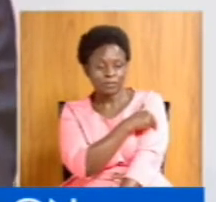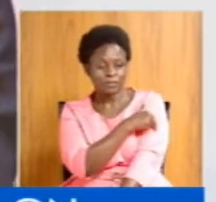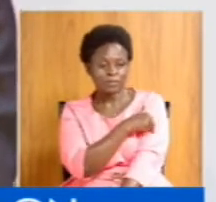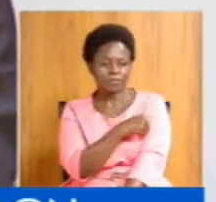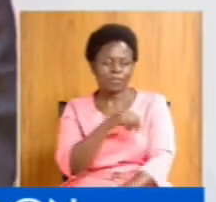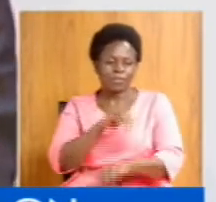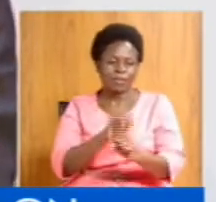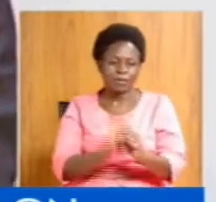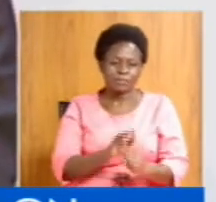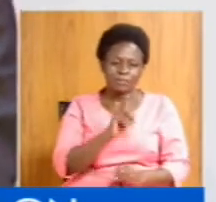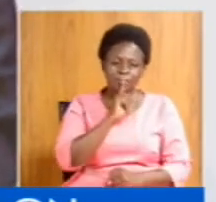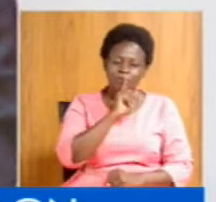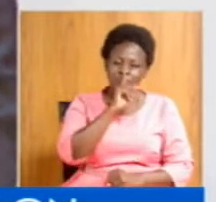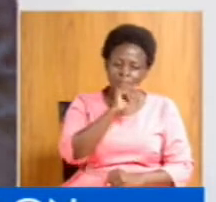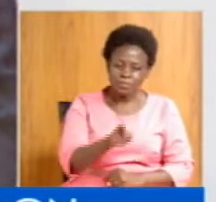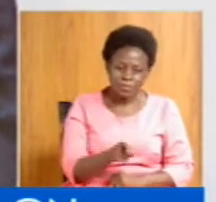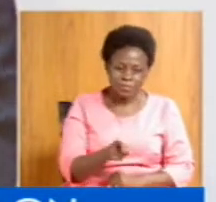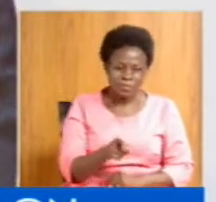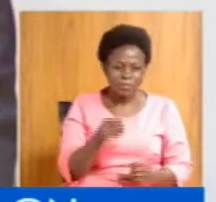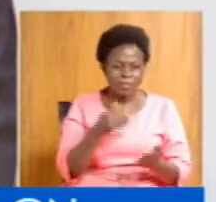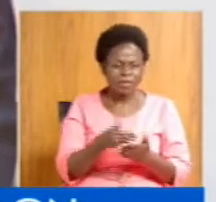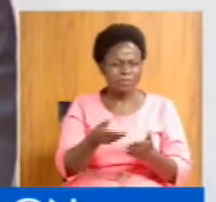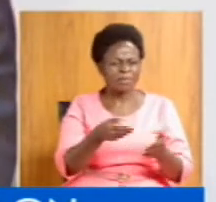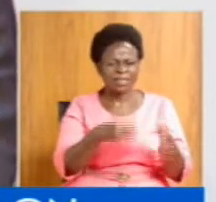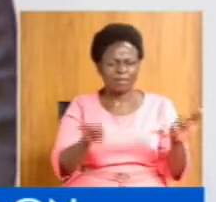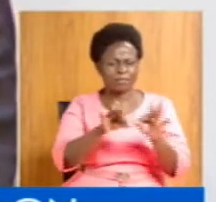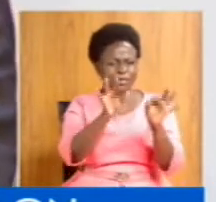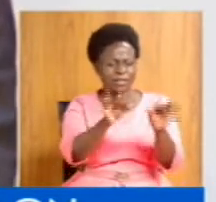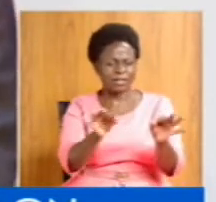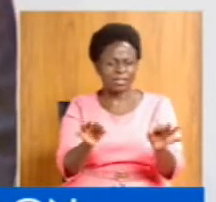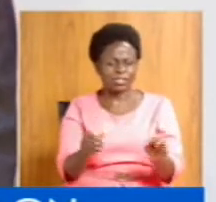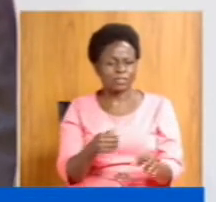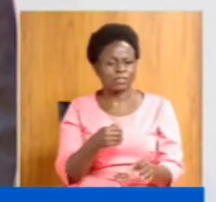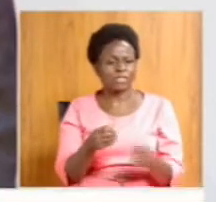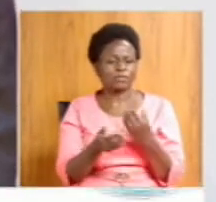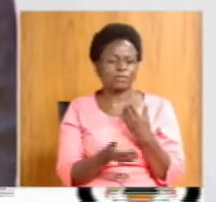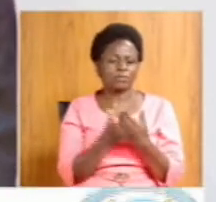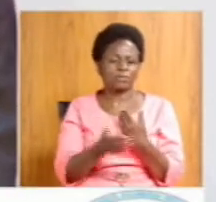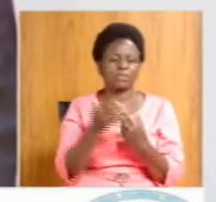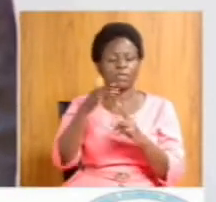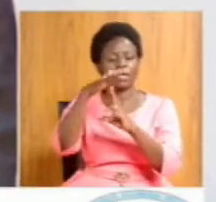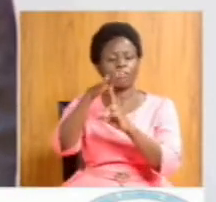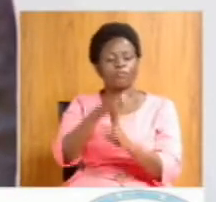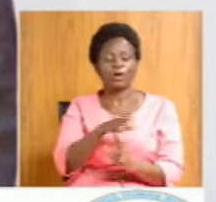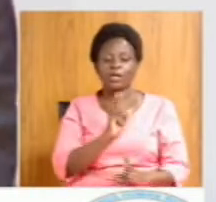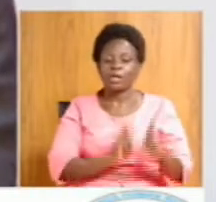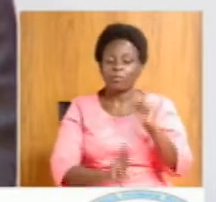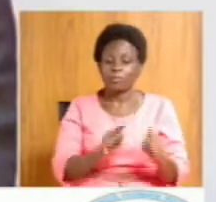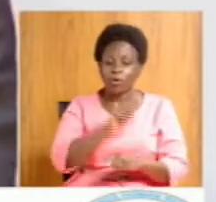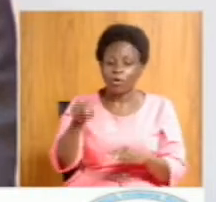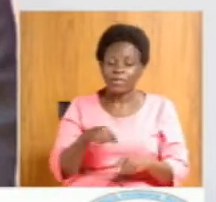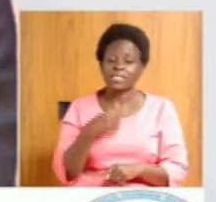we had to make sure that we buy the essential commodities that were there we look after the vulnerable people all this